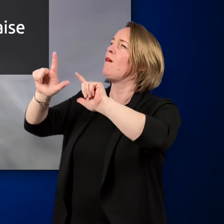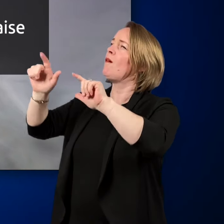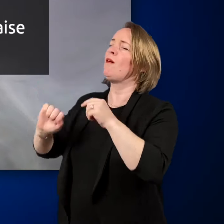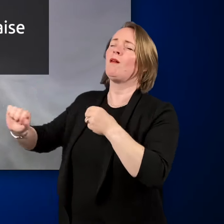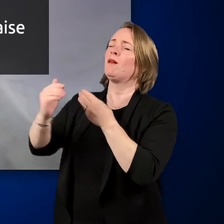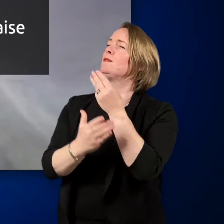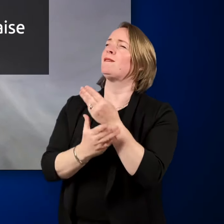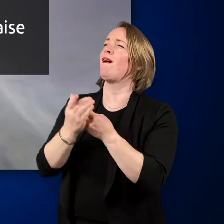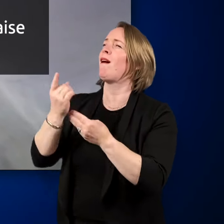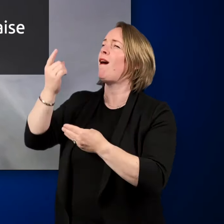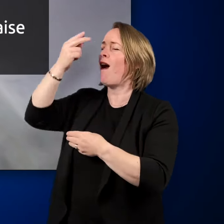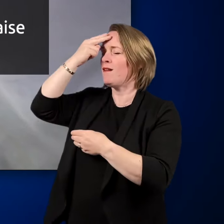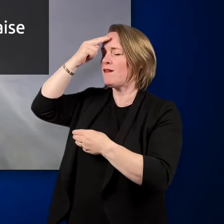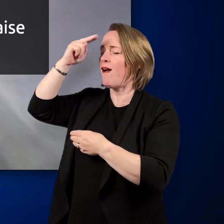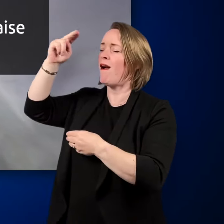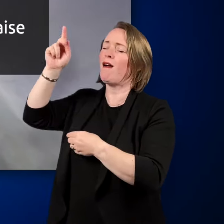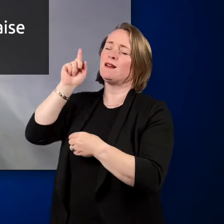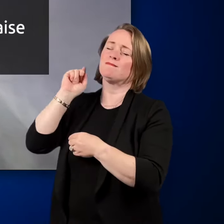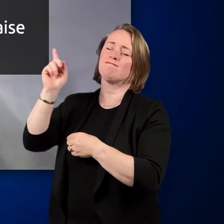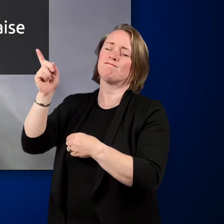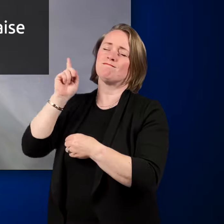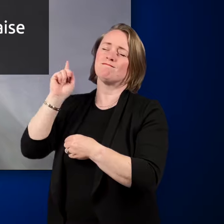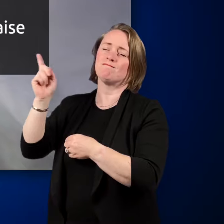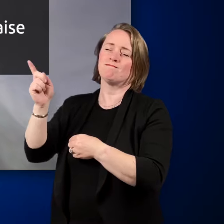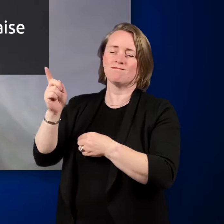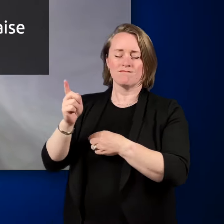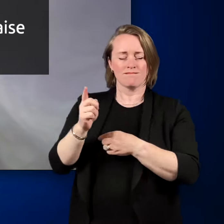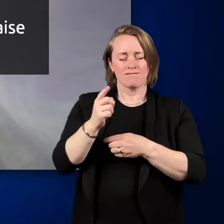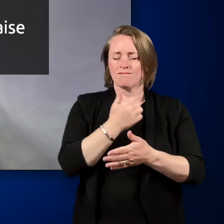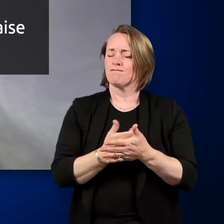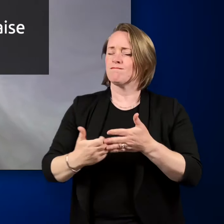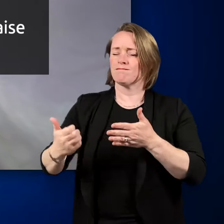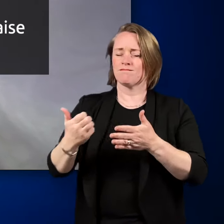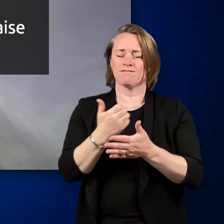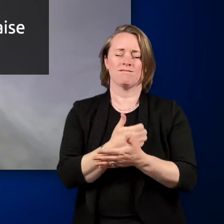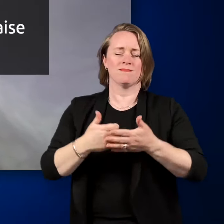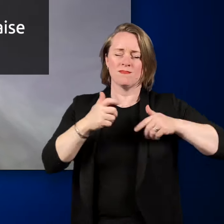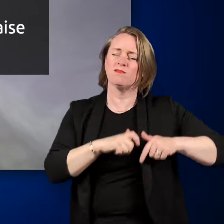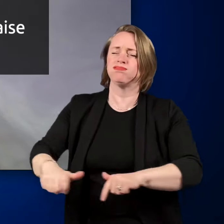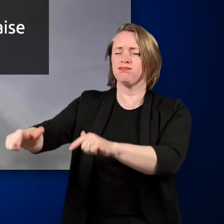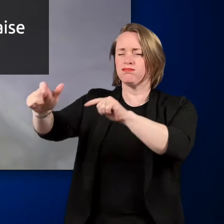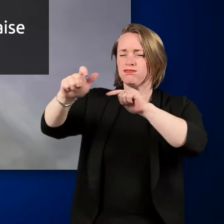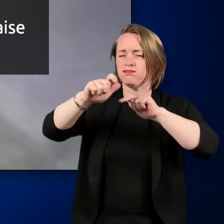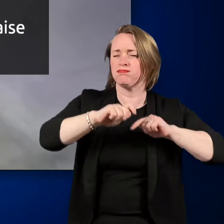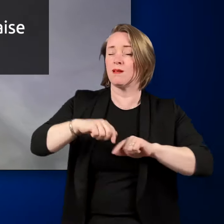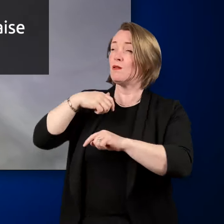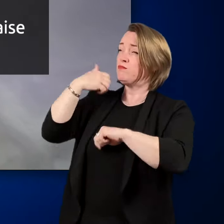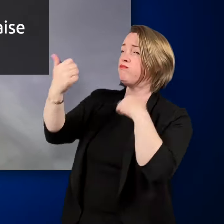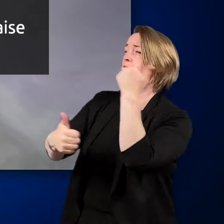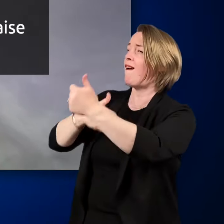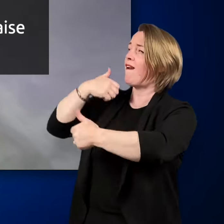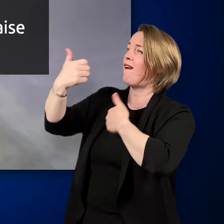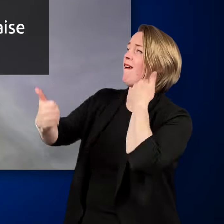the Lord our God. Oh, praise his name forever.